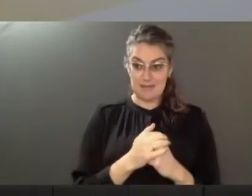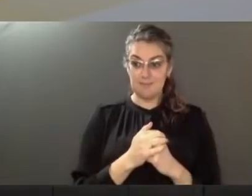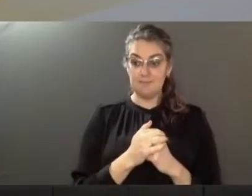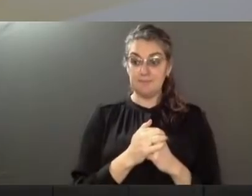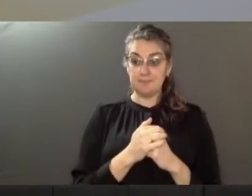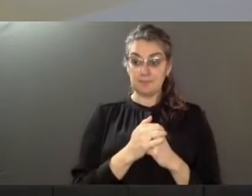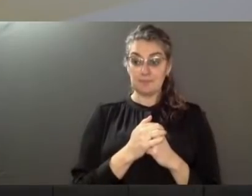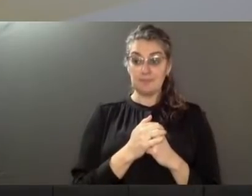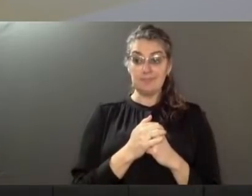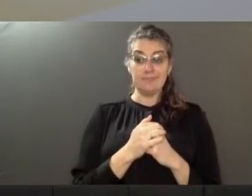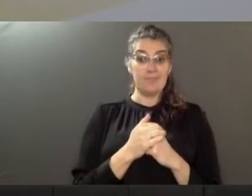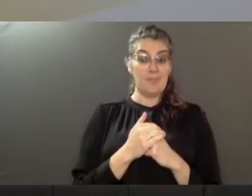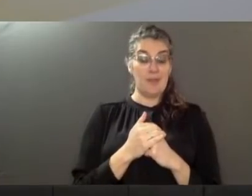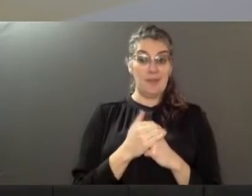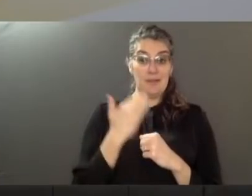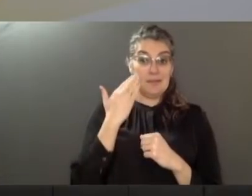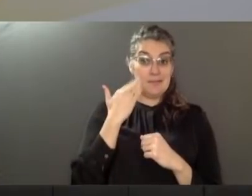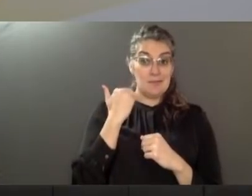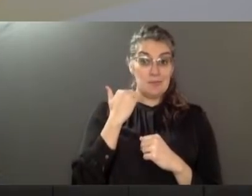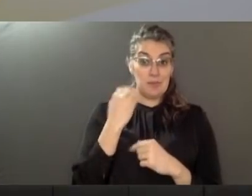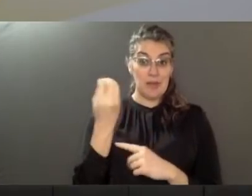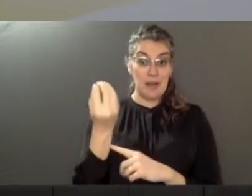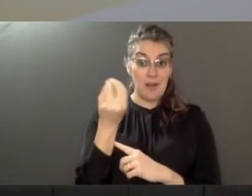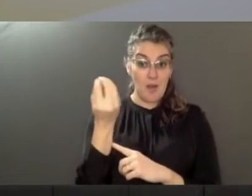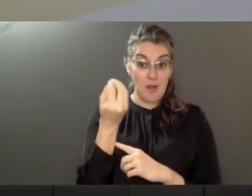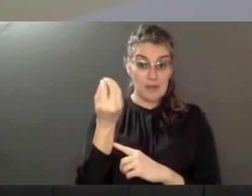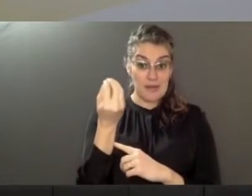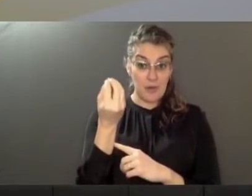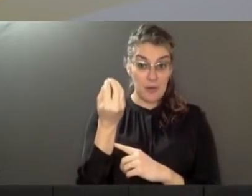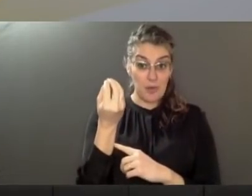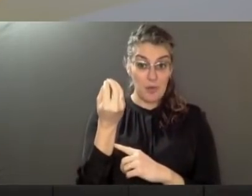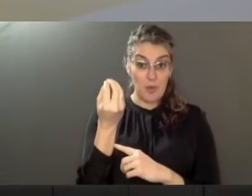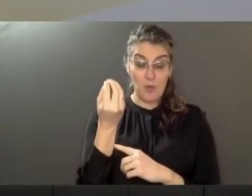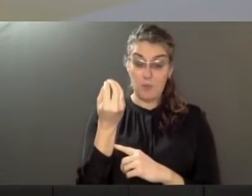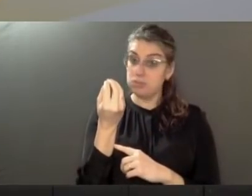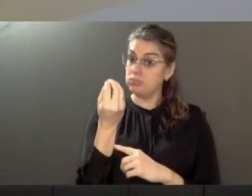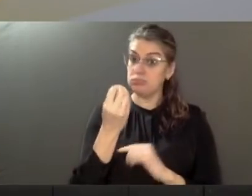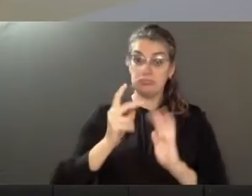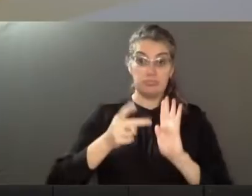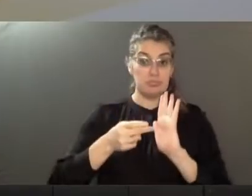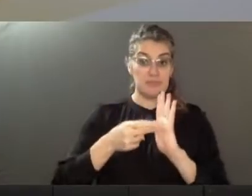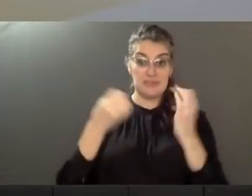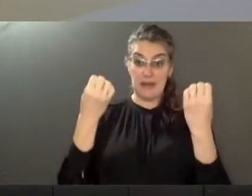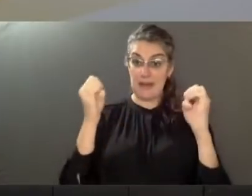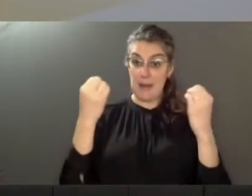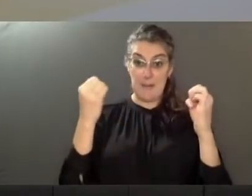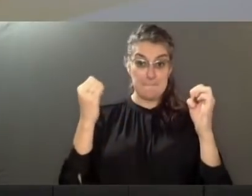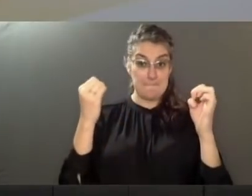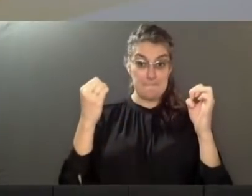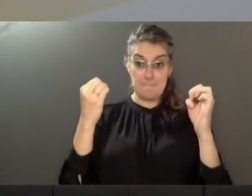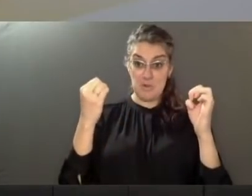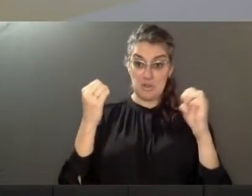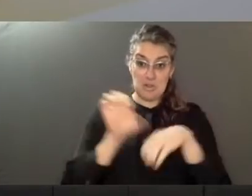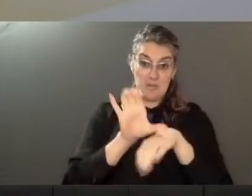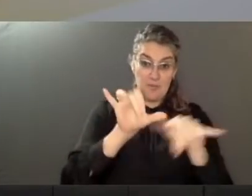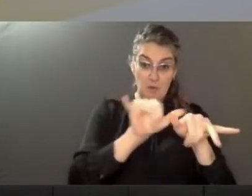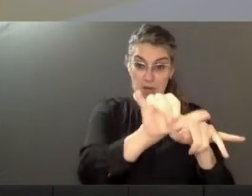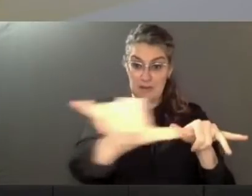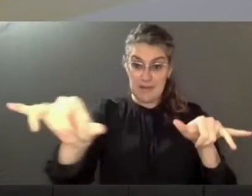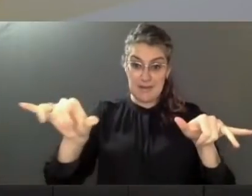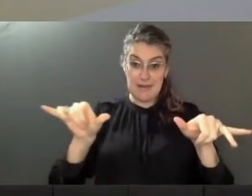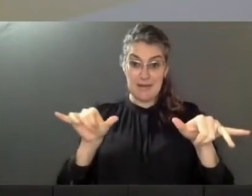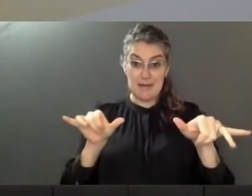second provincial state of emergency and added new enforcement measures, including a stay-at-home order until at least